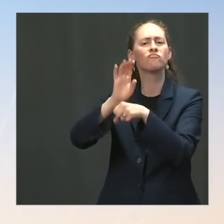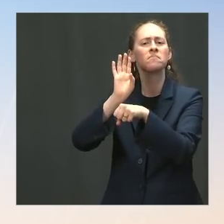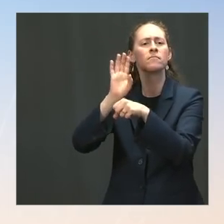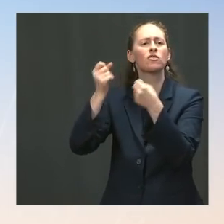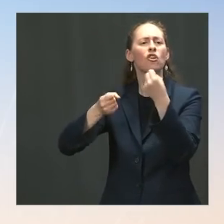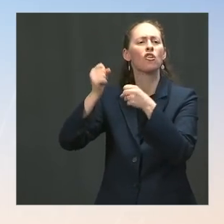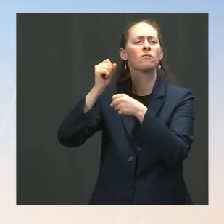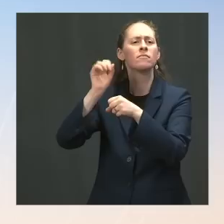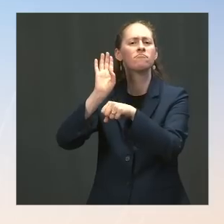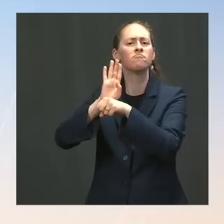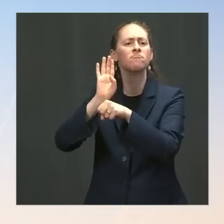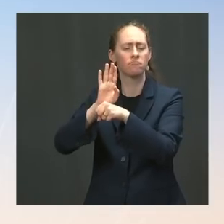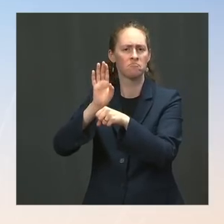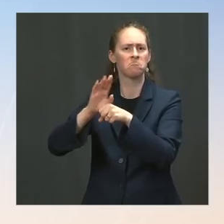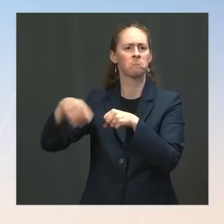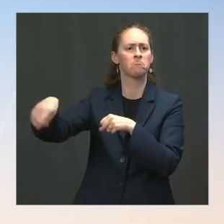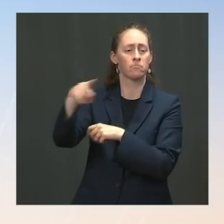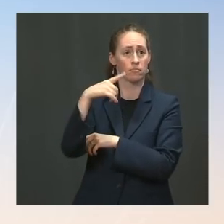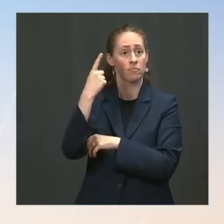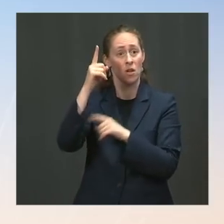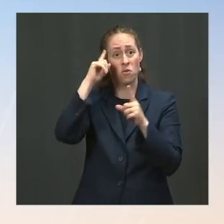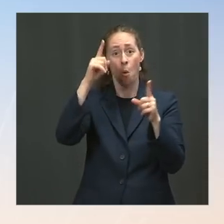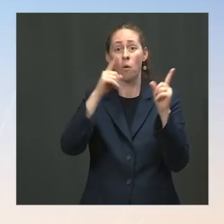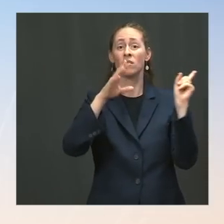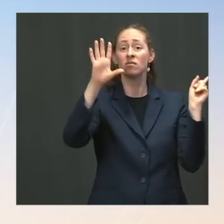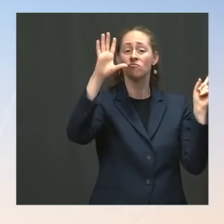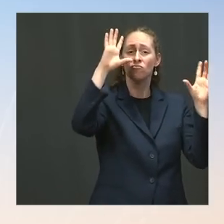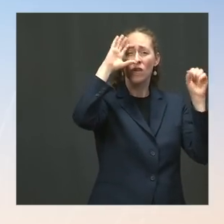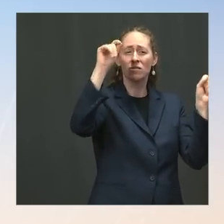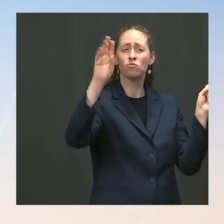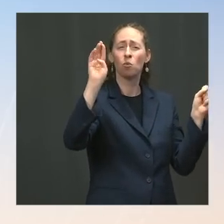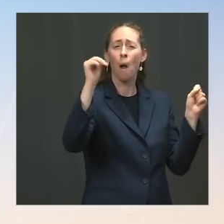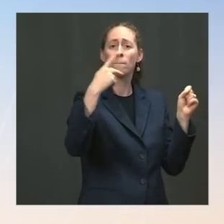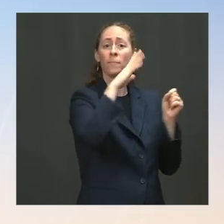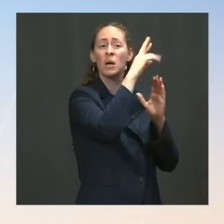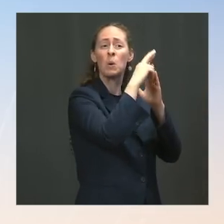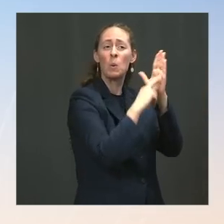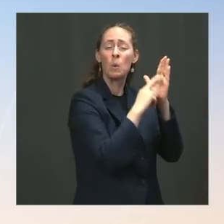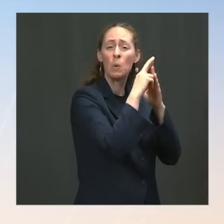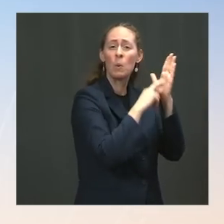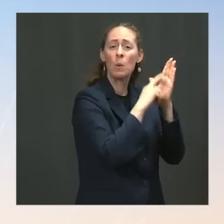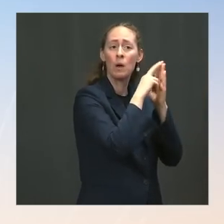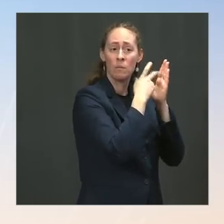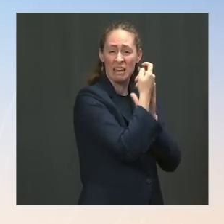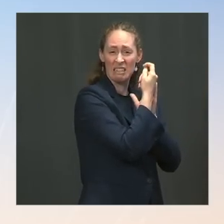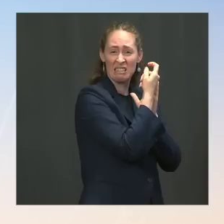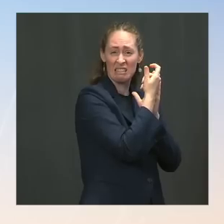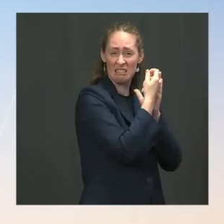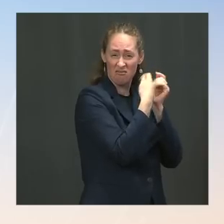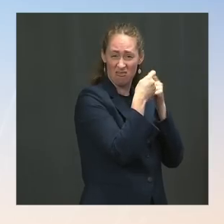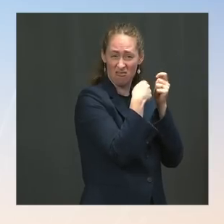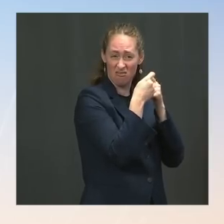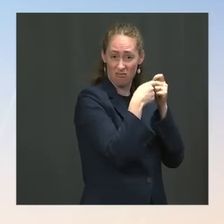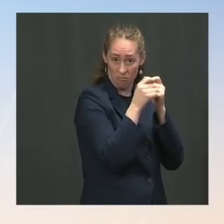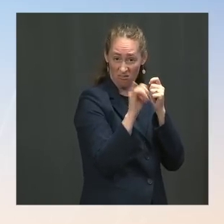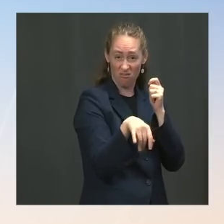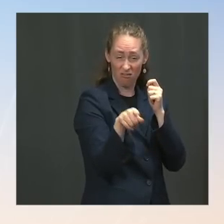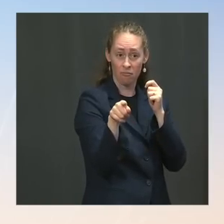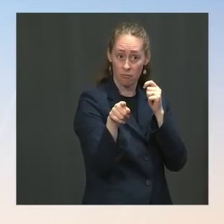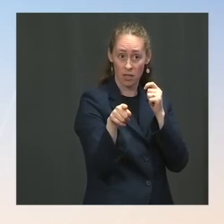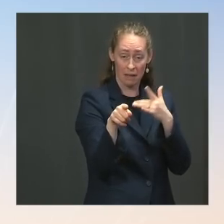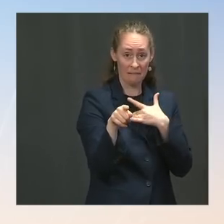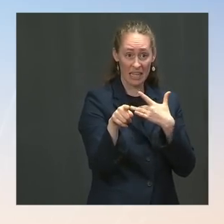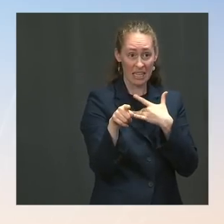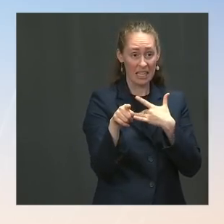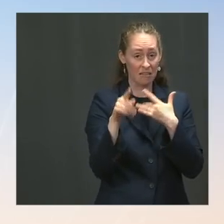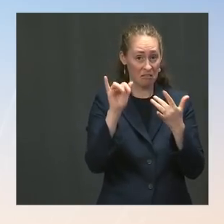Obama administration. So what gives this White House confidence that they are actually going to reach for this ambitious new goal, especially given